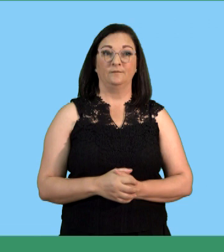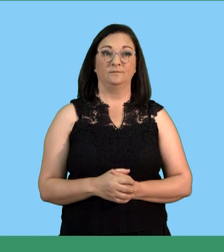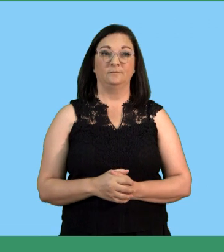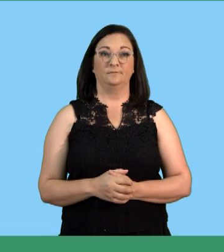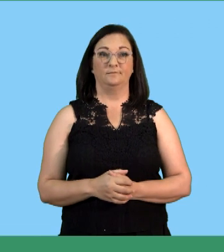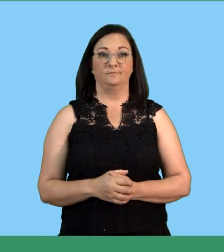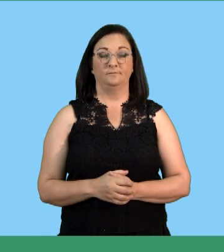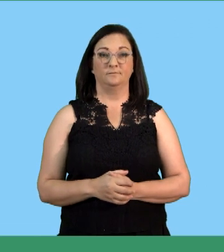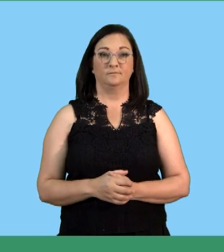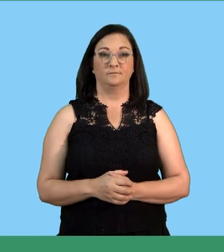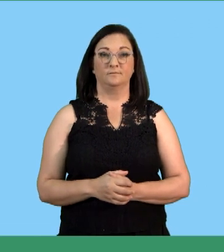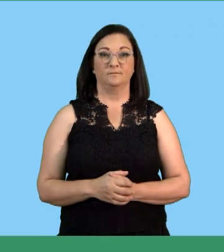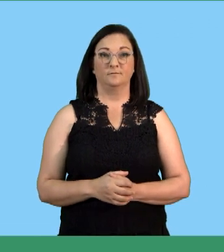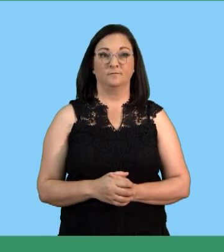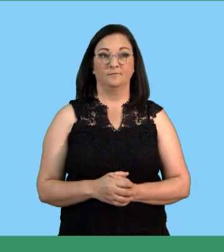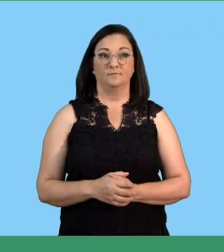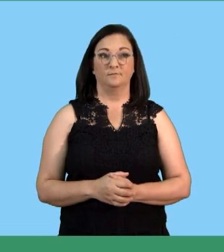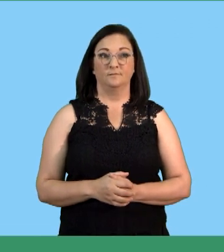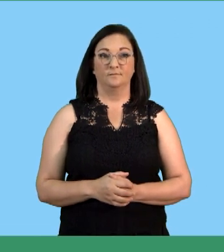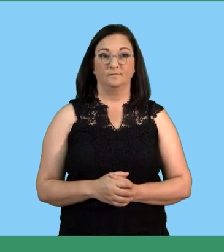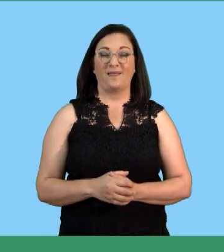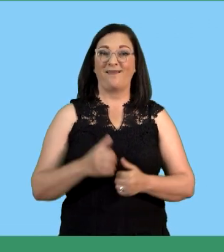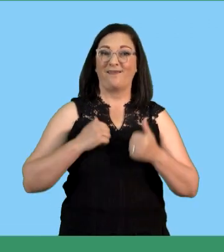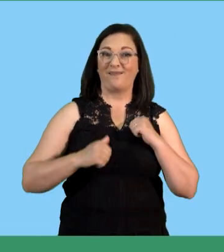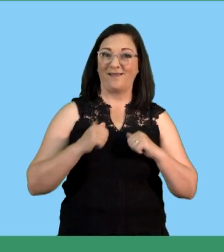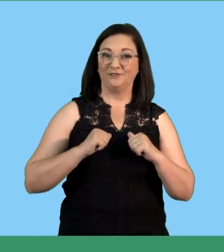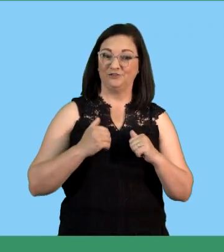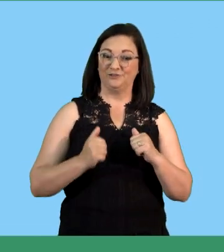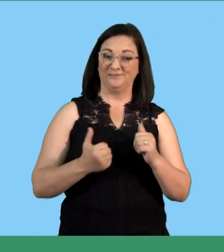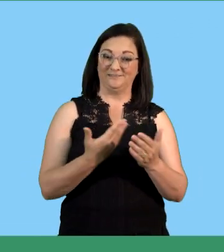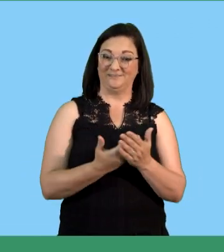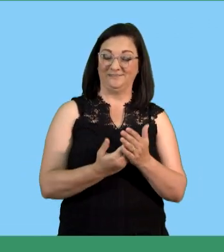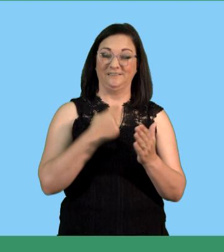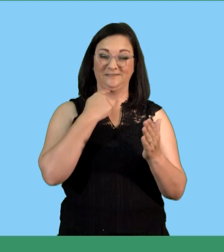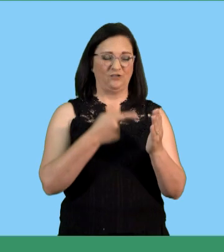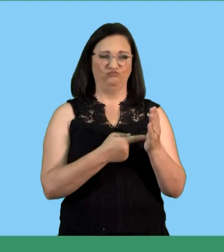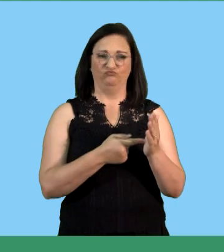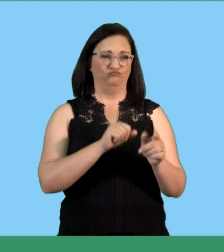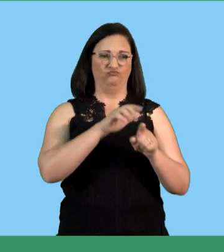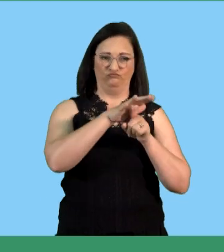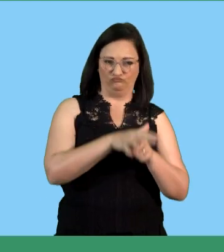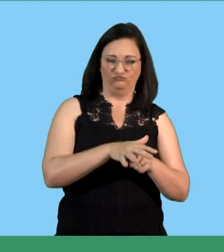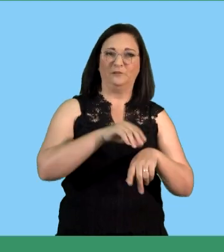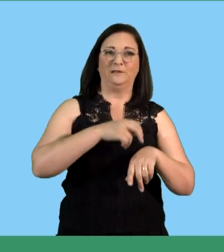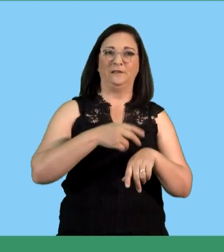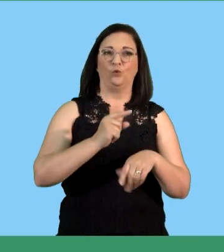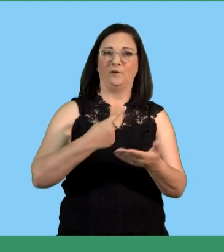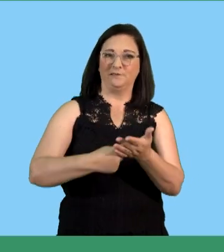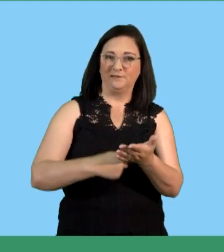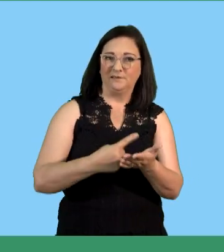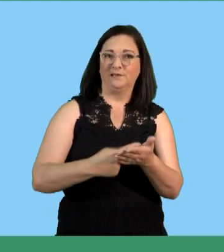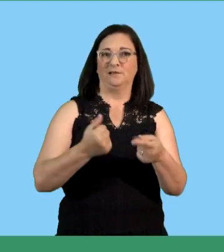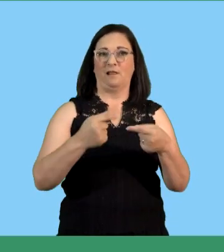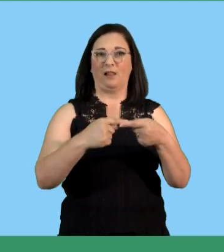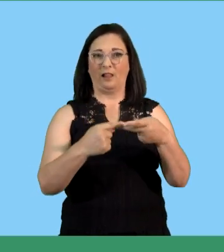to outline or explain or discuss actions that are regarded as discriminatory by the